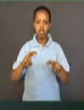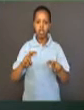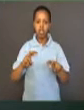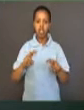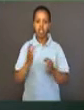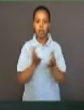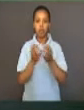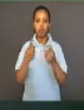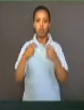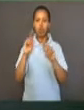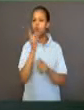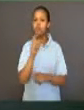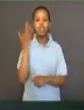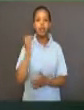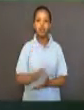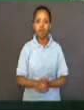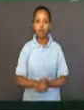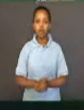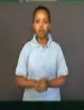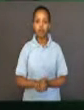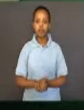to explain?